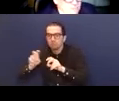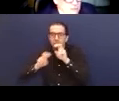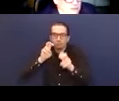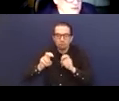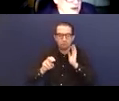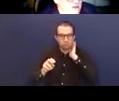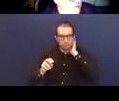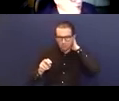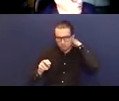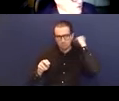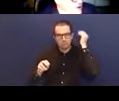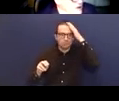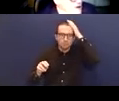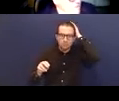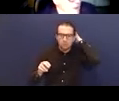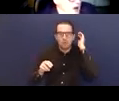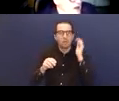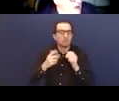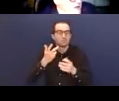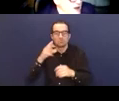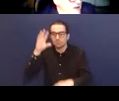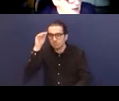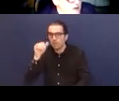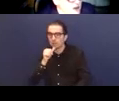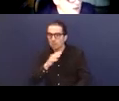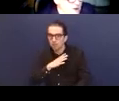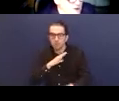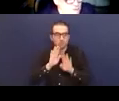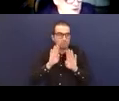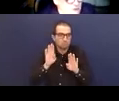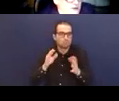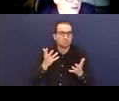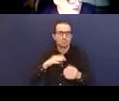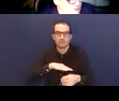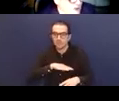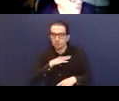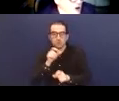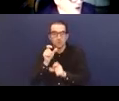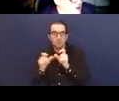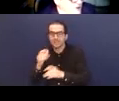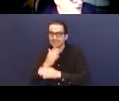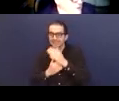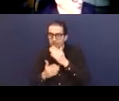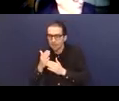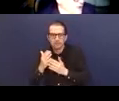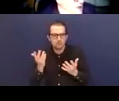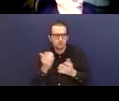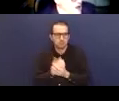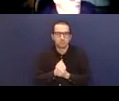open public space for use by sex, age, and persons with disabilities. So whether the parks are